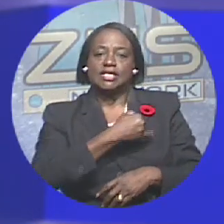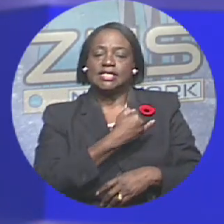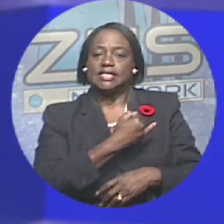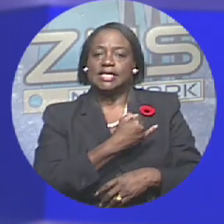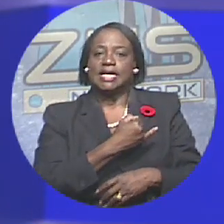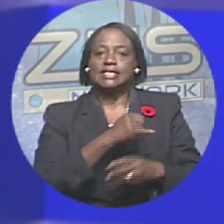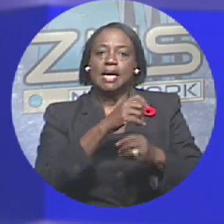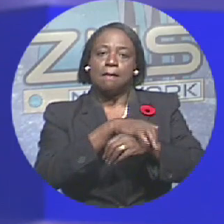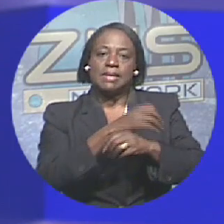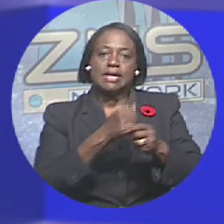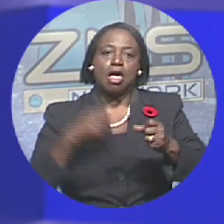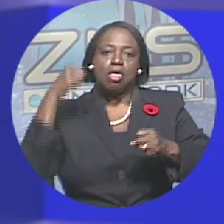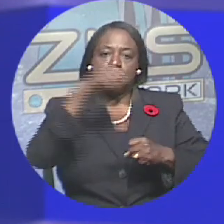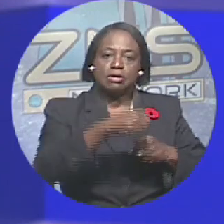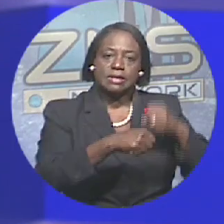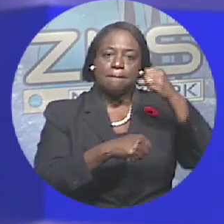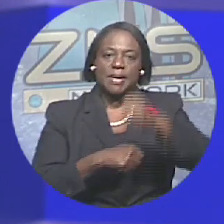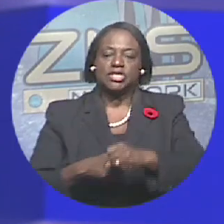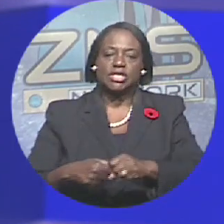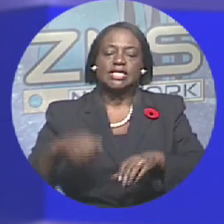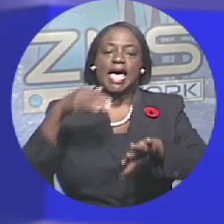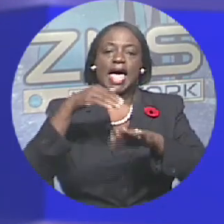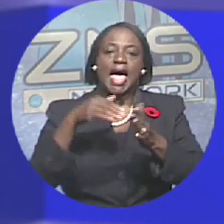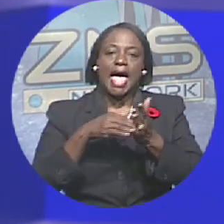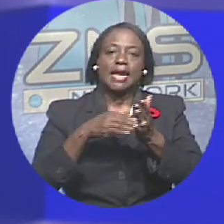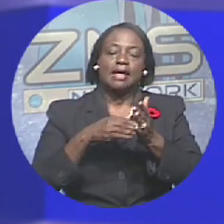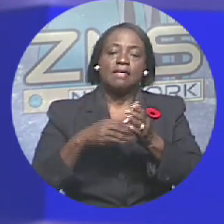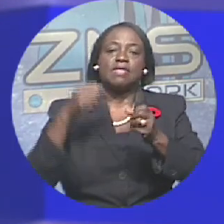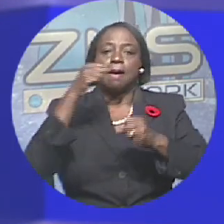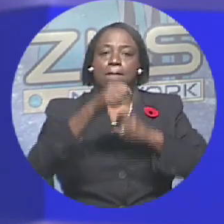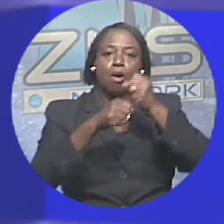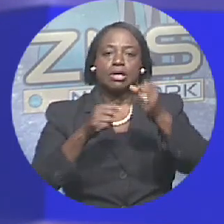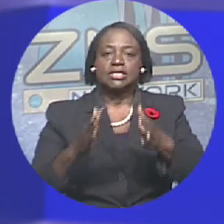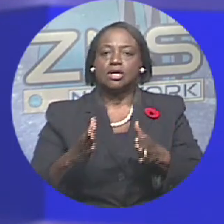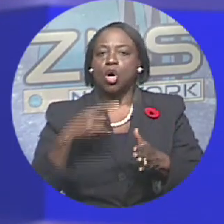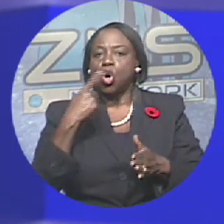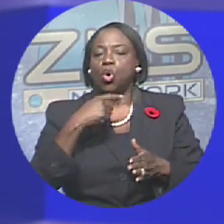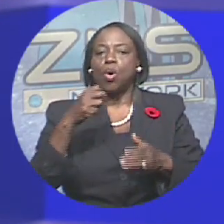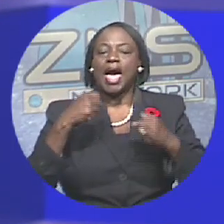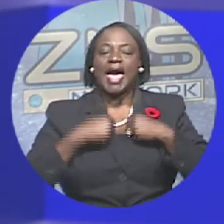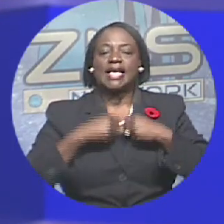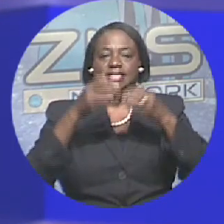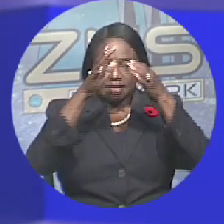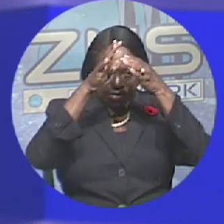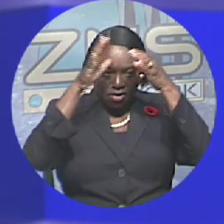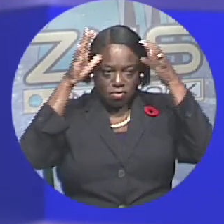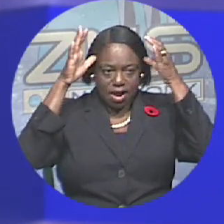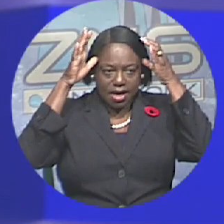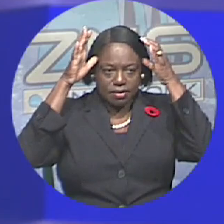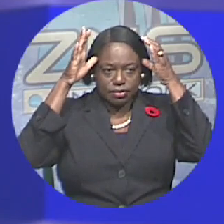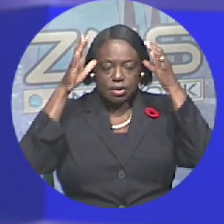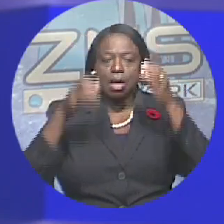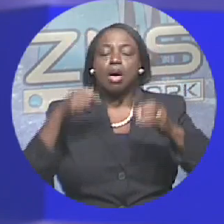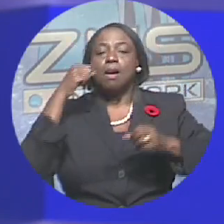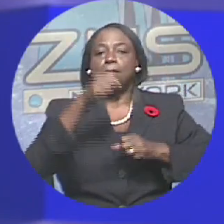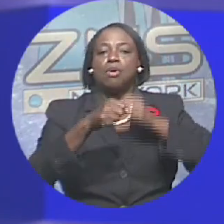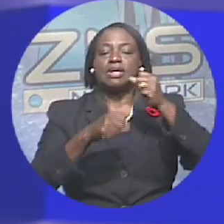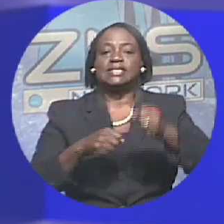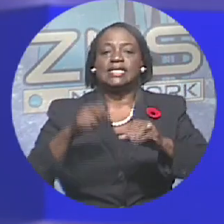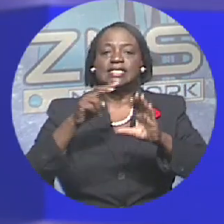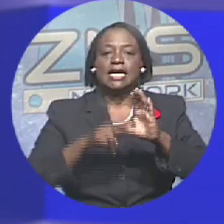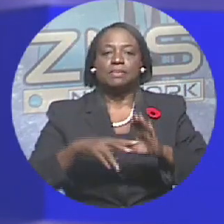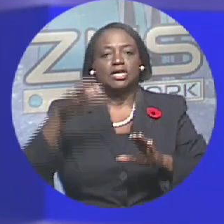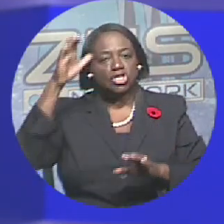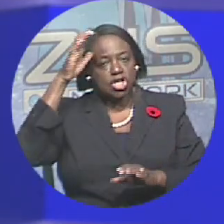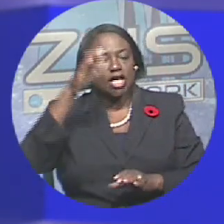up his gloves and throw some punches at the boxer who holds the crown. Johnson sat down with our Charles Fisher and told him that it's